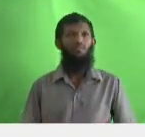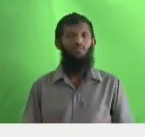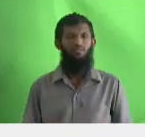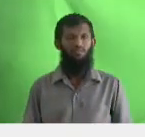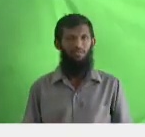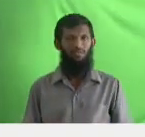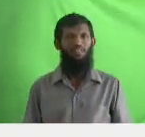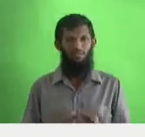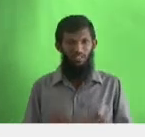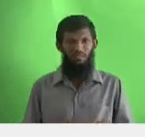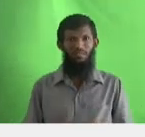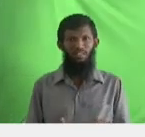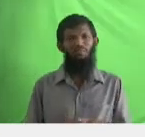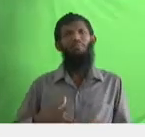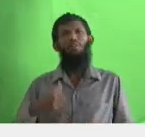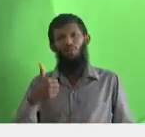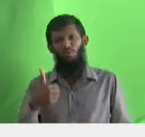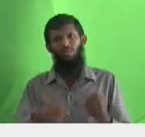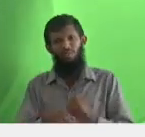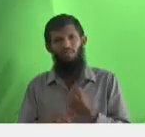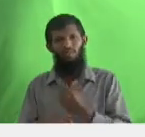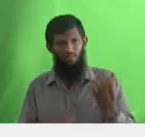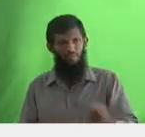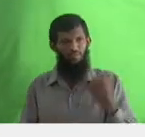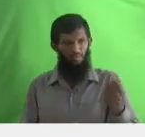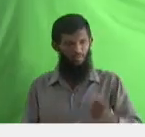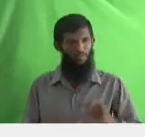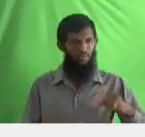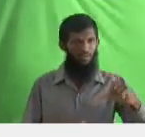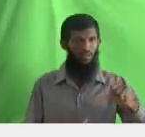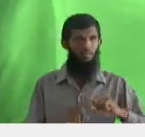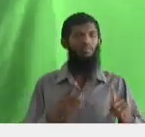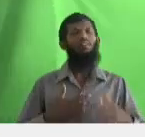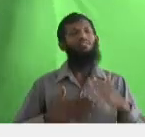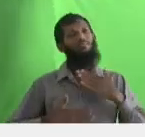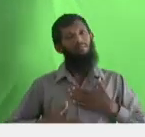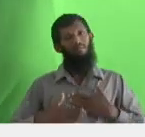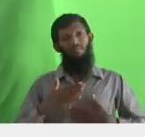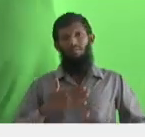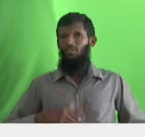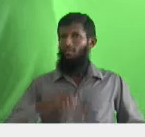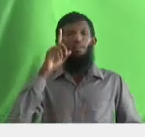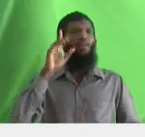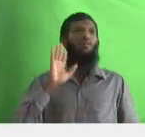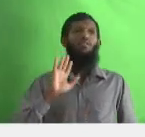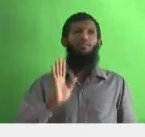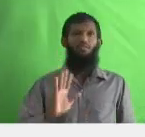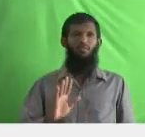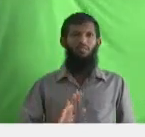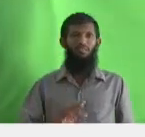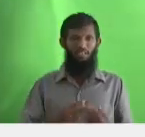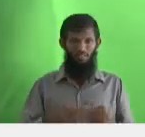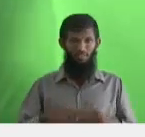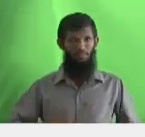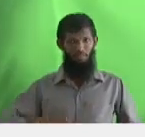one thing, let it make you humble. The wealthiest from amongst us should be the most humble. The